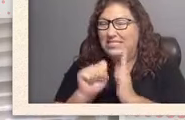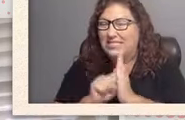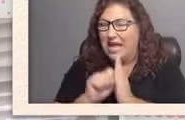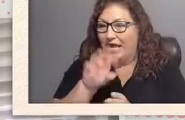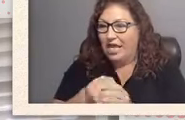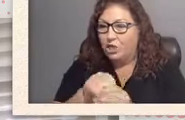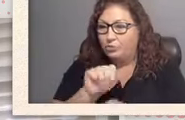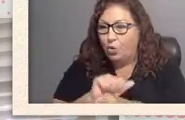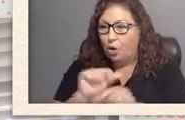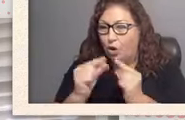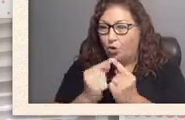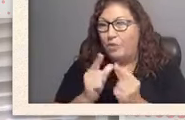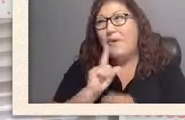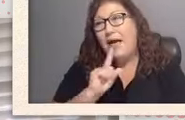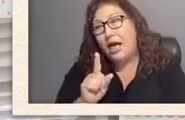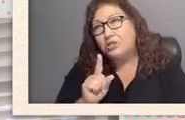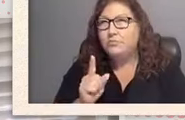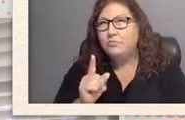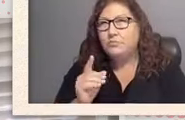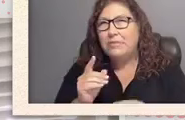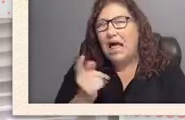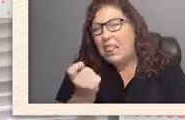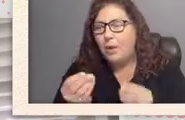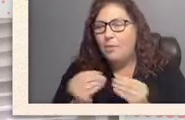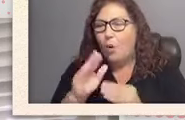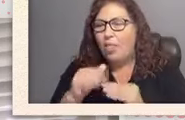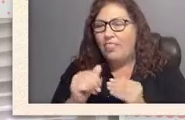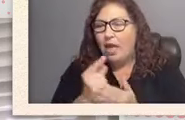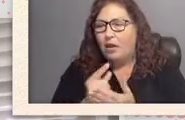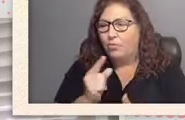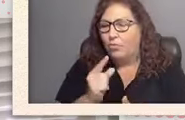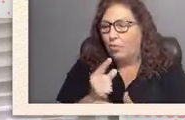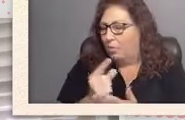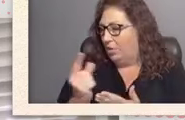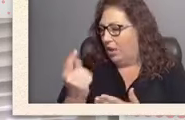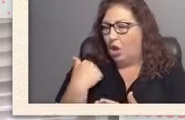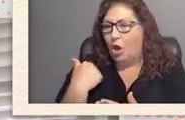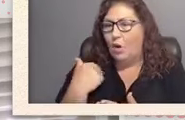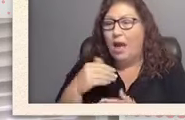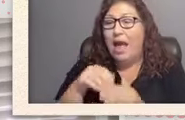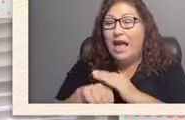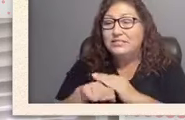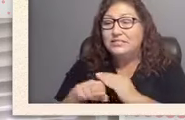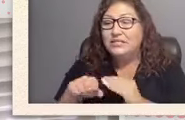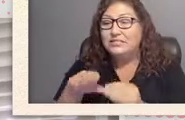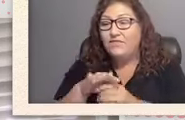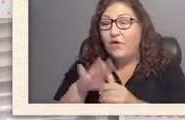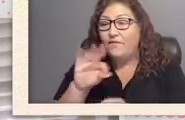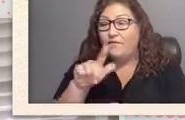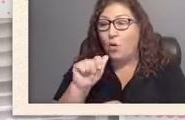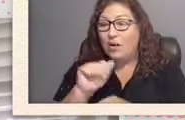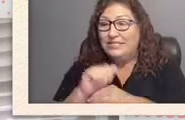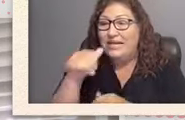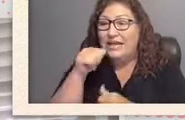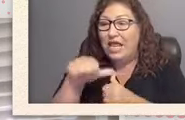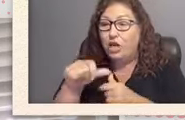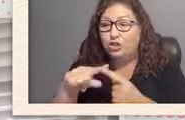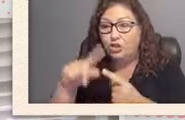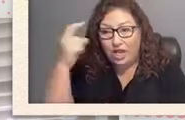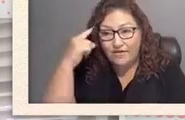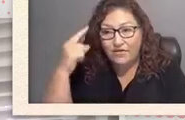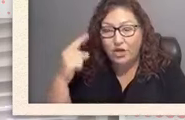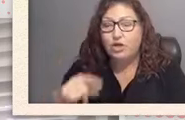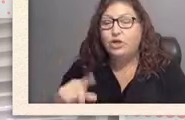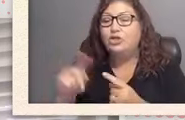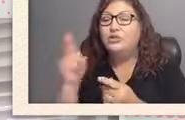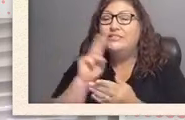a little bit more than a week ago, Access the Vote Florida sent a letter to the governor, to the Secretary of